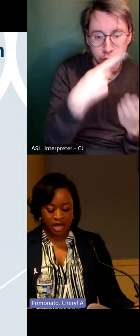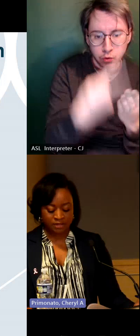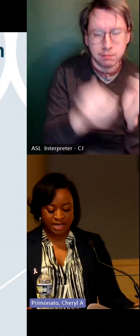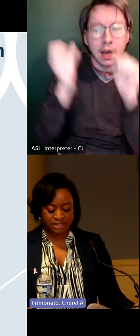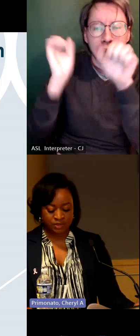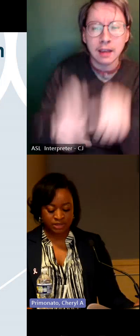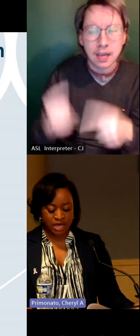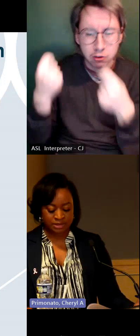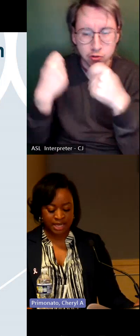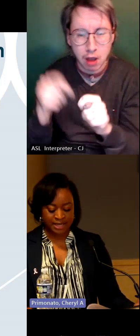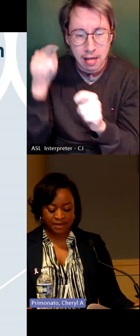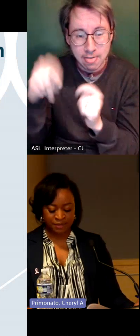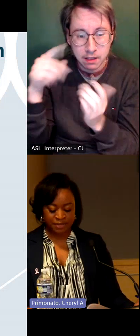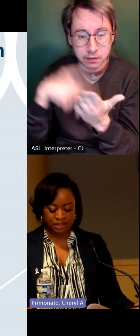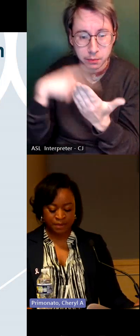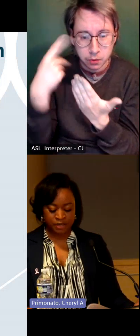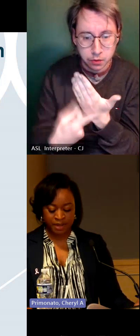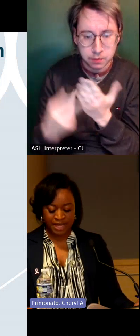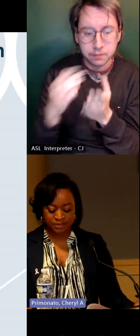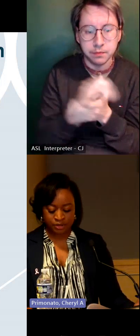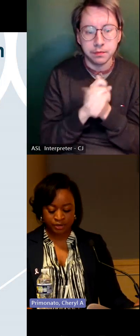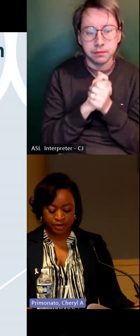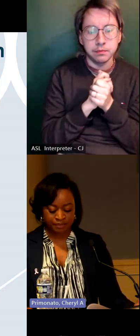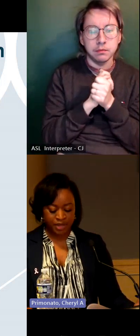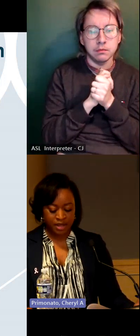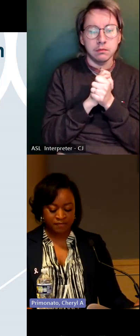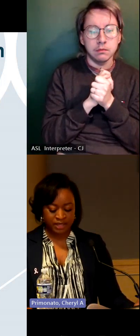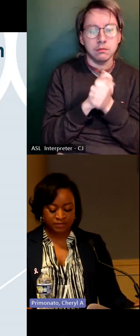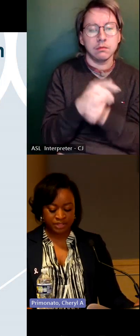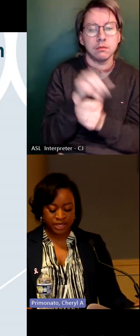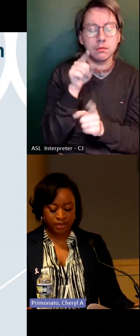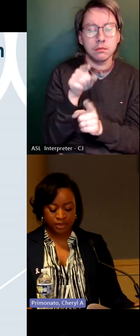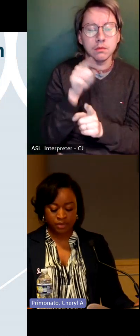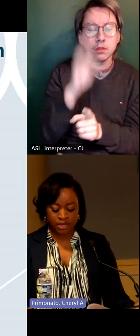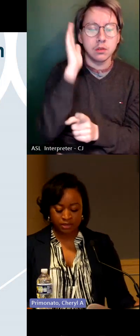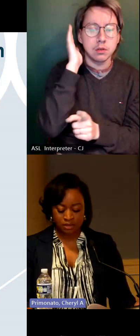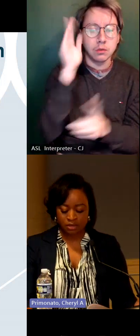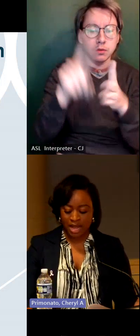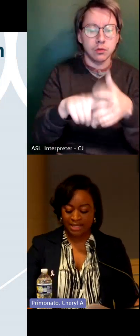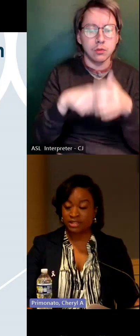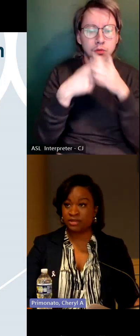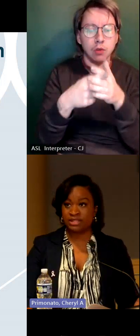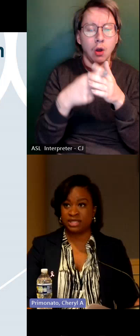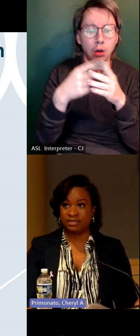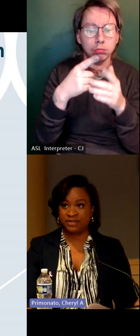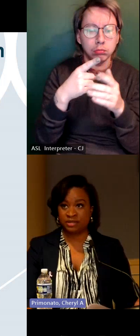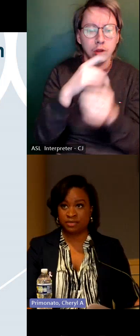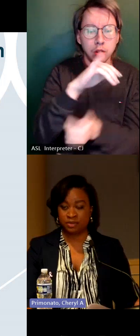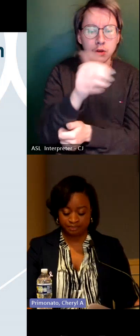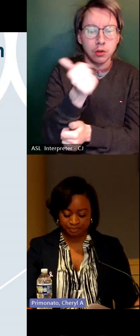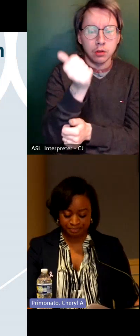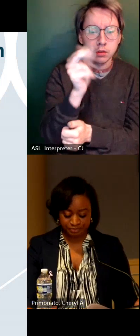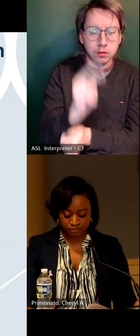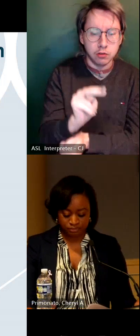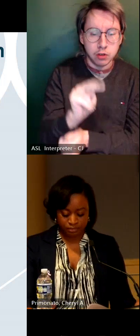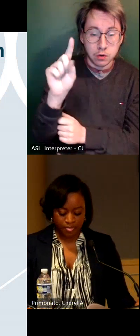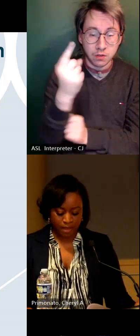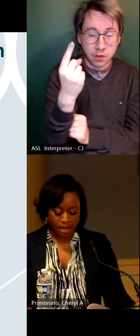PRT will be authorized to adopt and implement the Partner Pass program effective January 1 or as soon as deemed feasible.